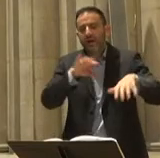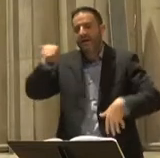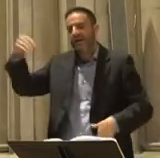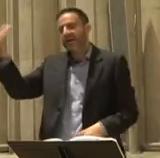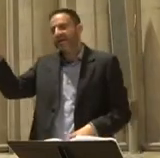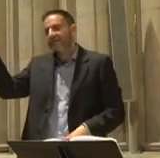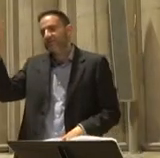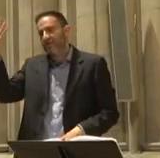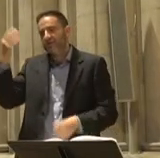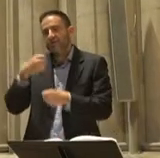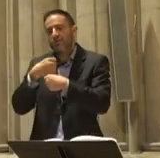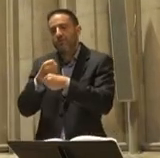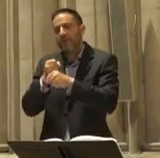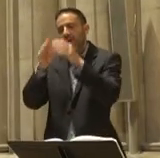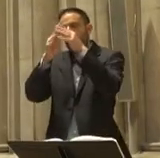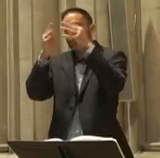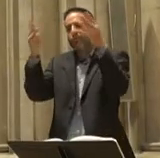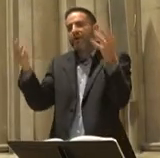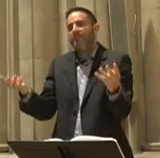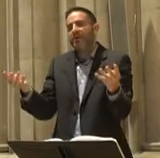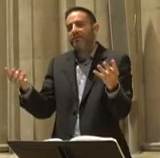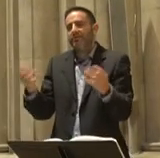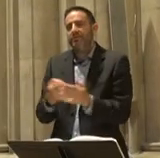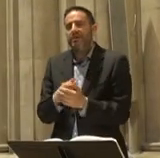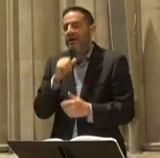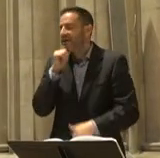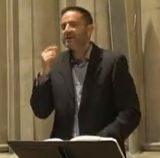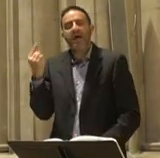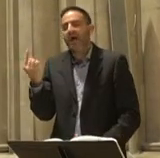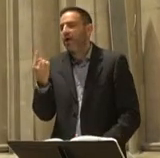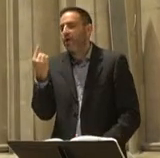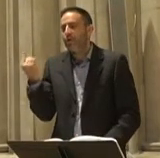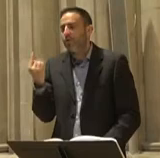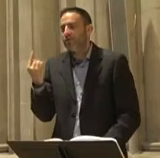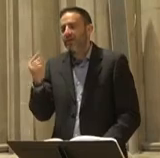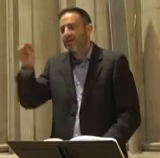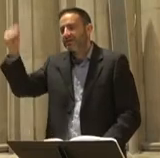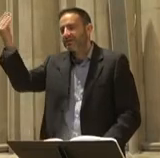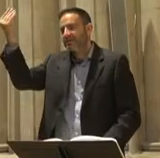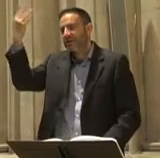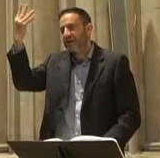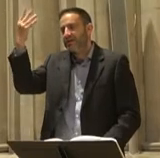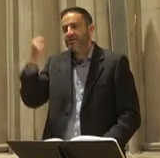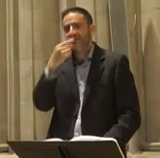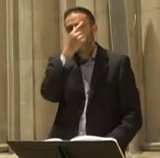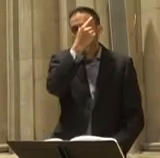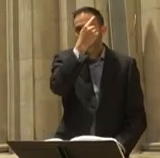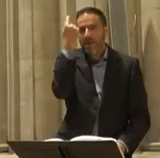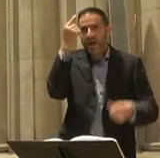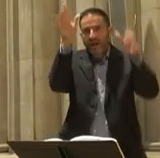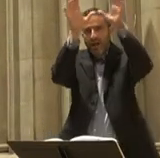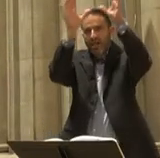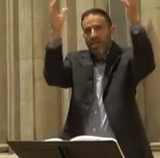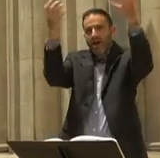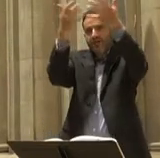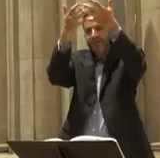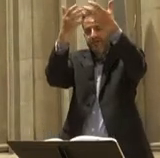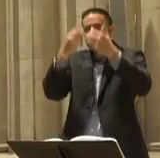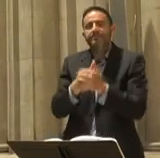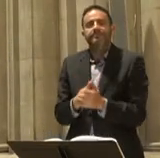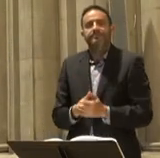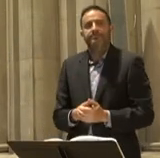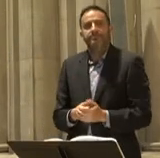sunshine to make a rainbow. It's not just all sunshine. It's black clouds and